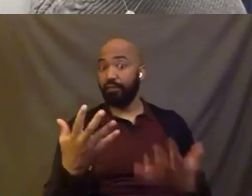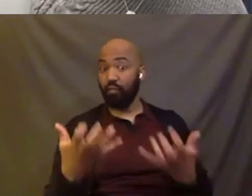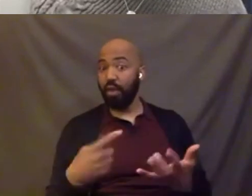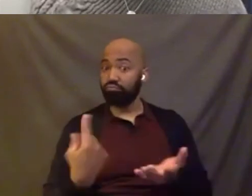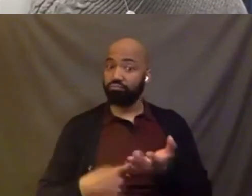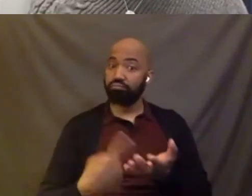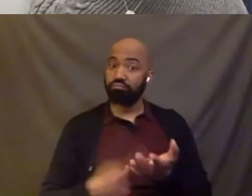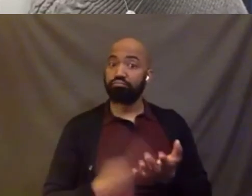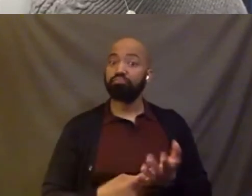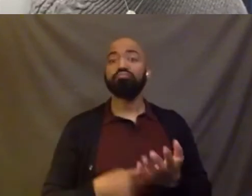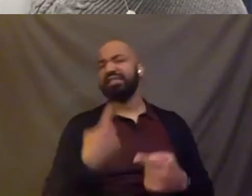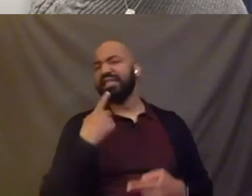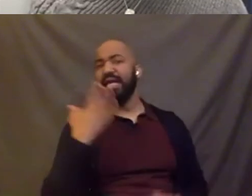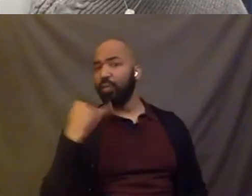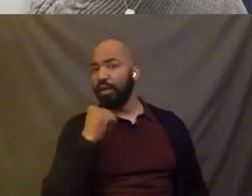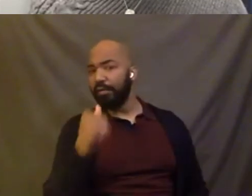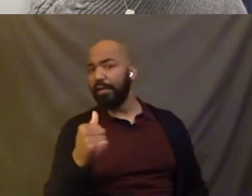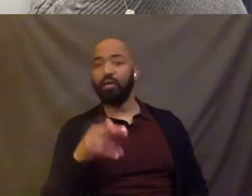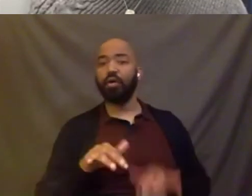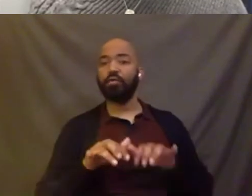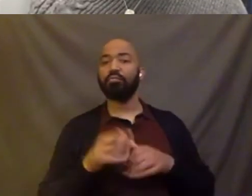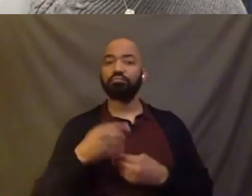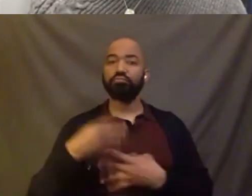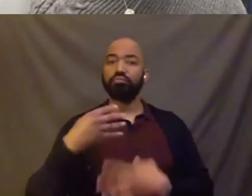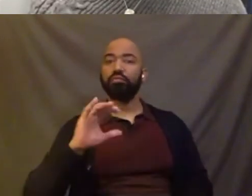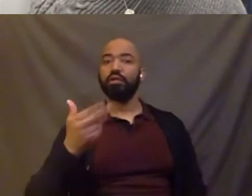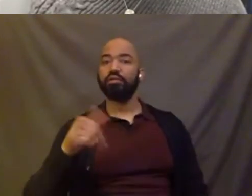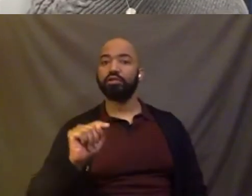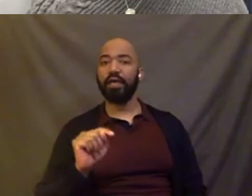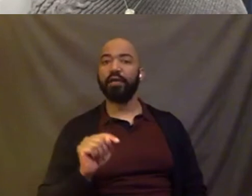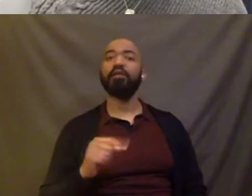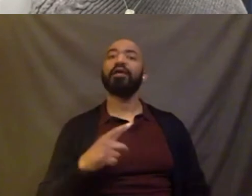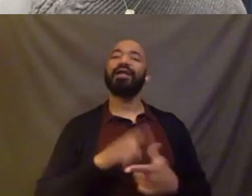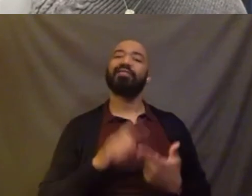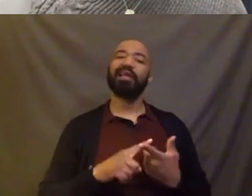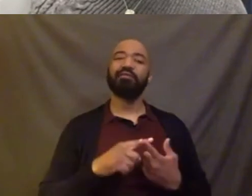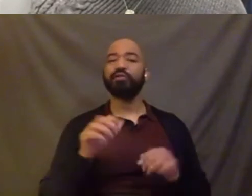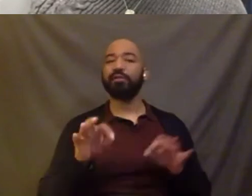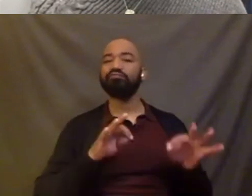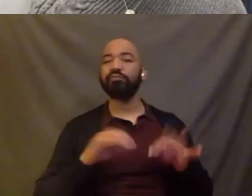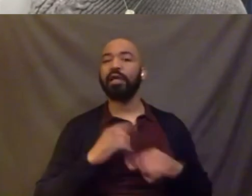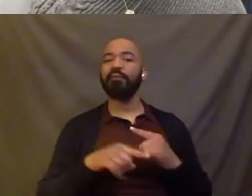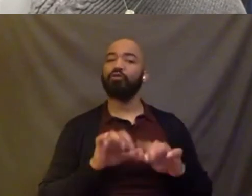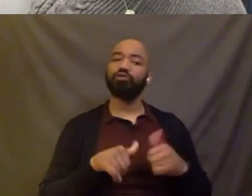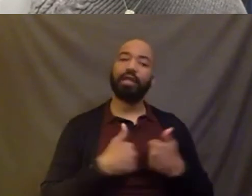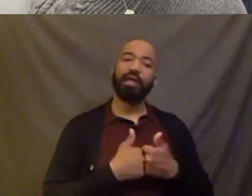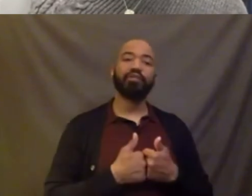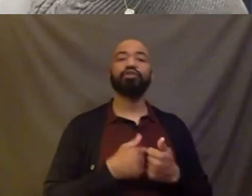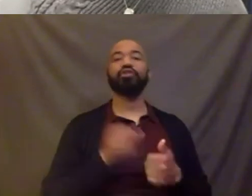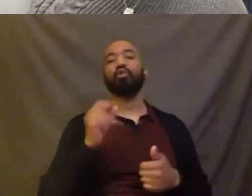just typing in the chat to say, what barriers may, or some challenges that may have arisen.